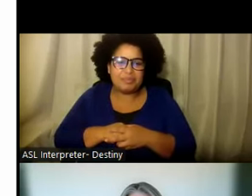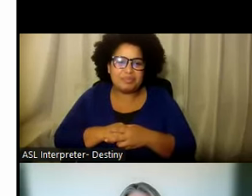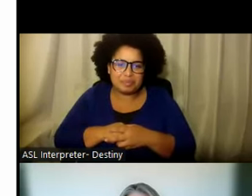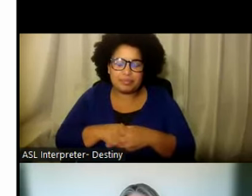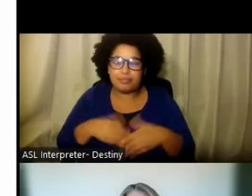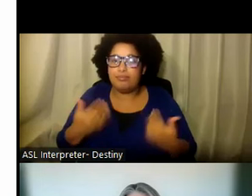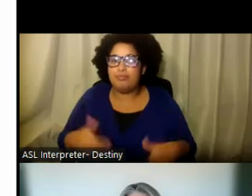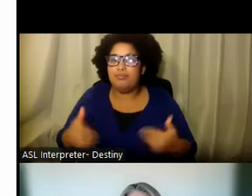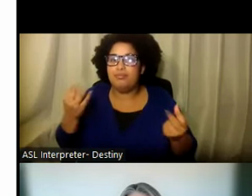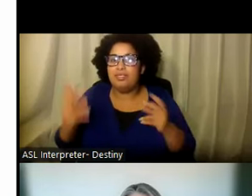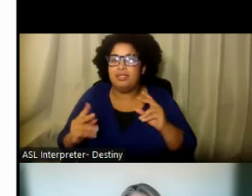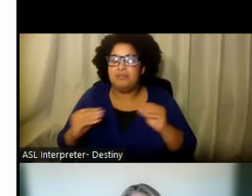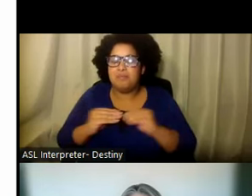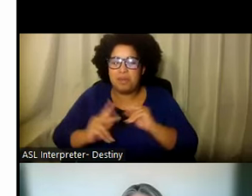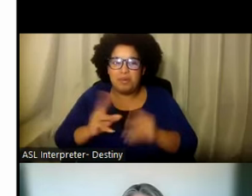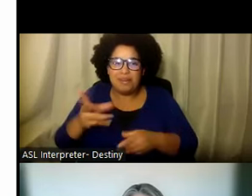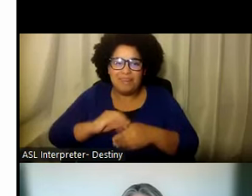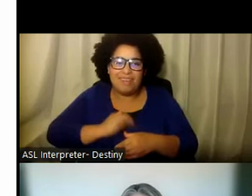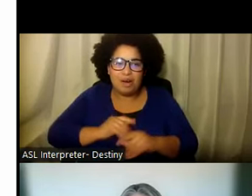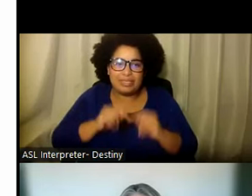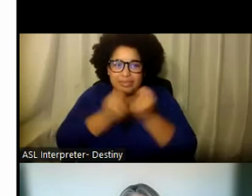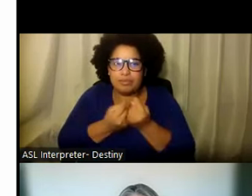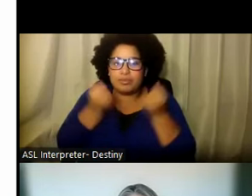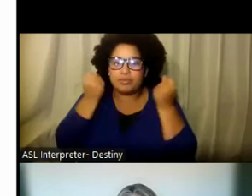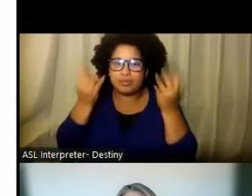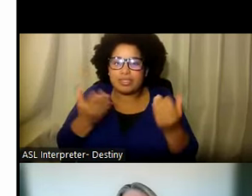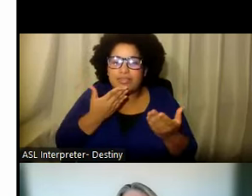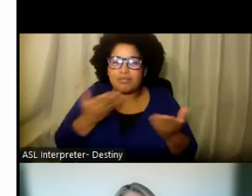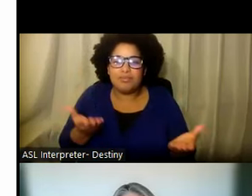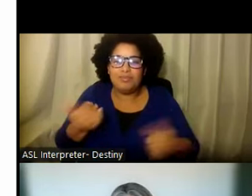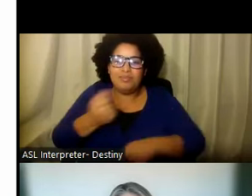many more people who are part of our team. And so thank you again for being here today.